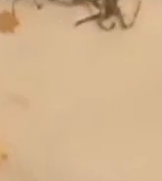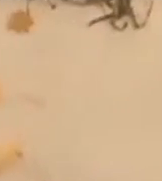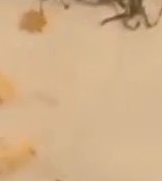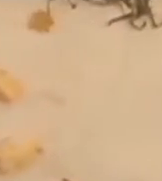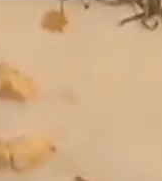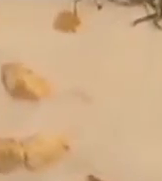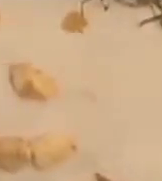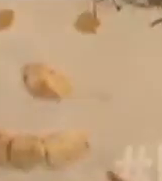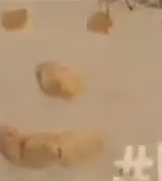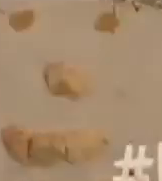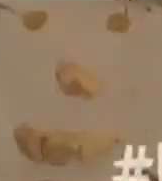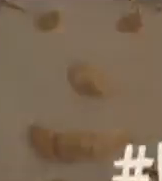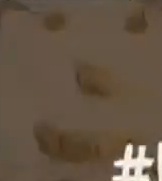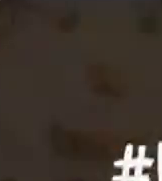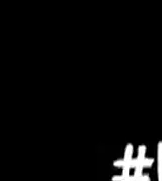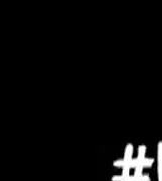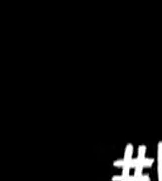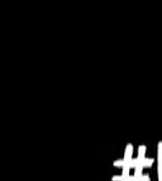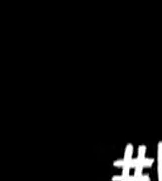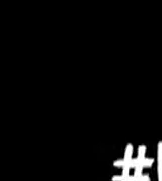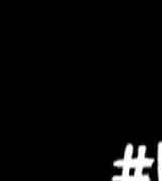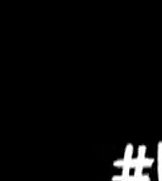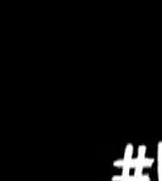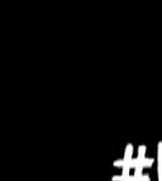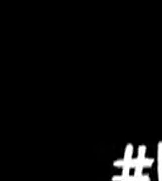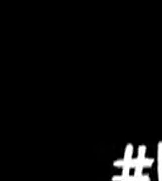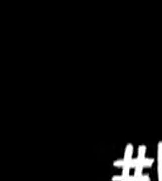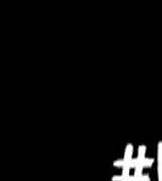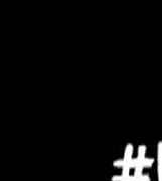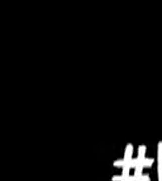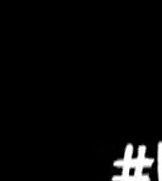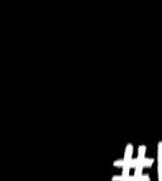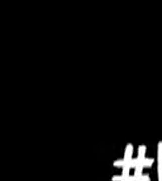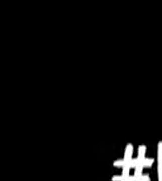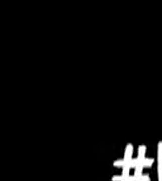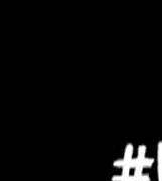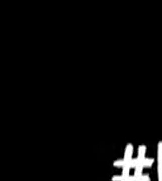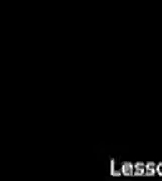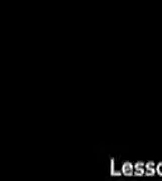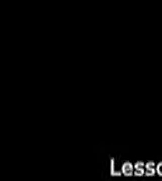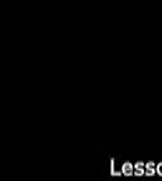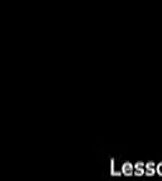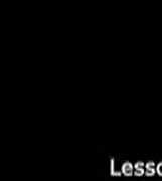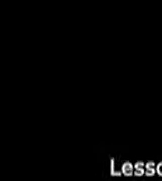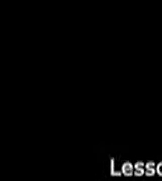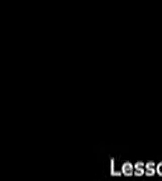have. Learn on one. Invite learning in.